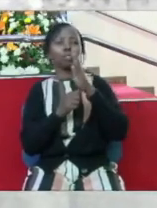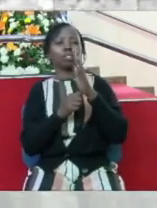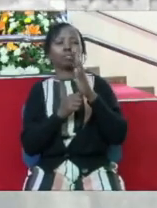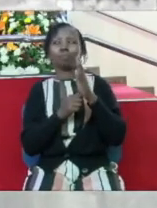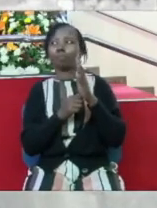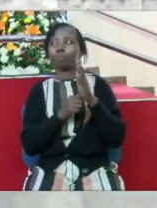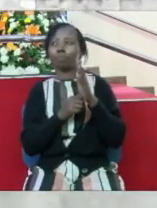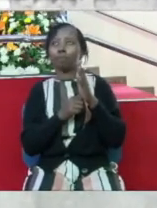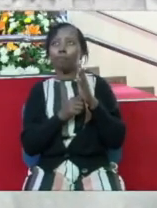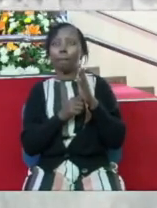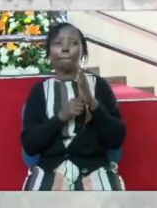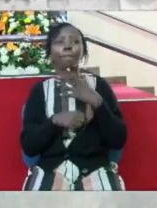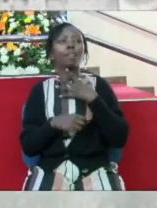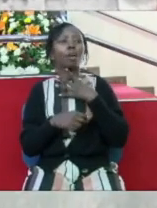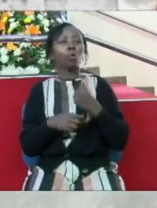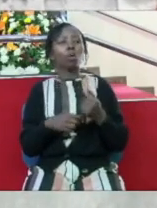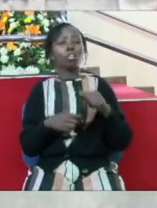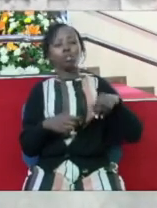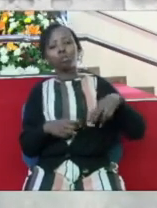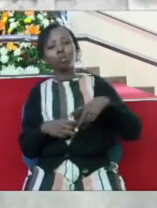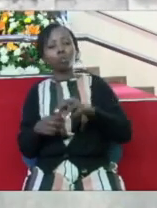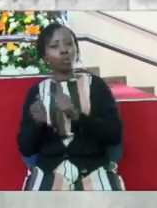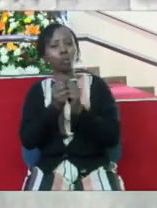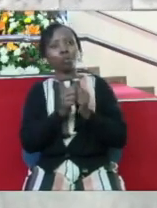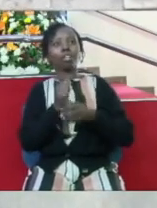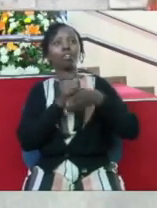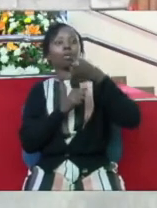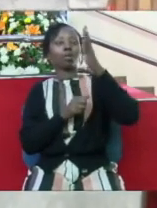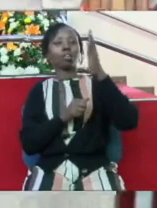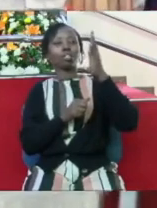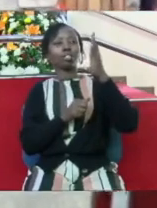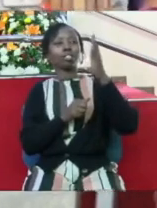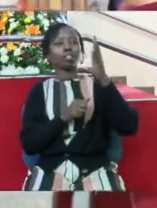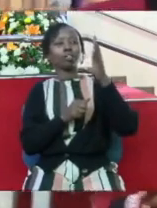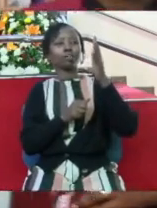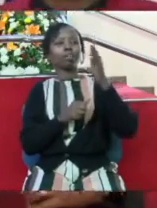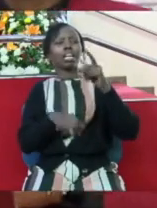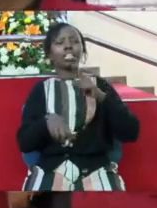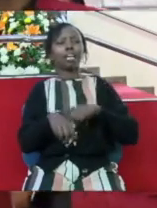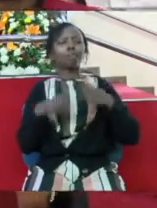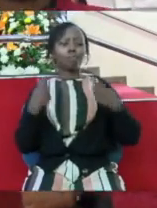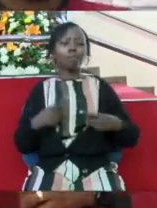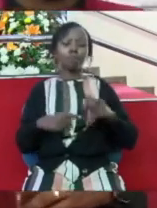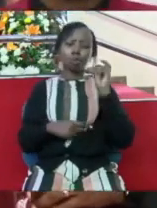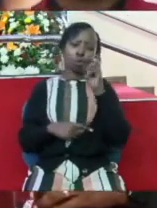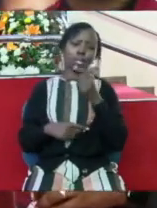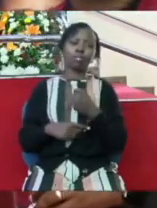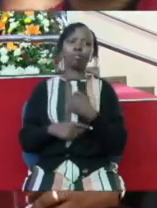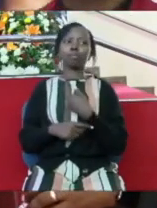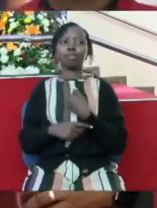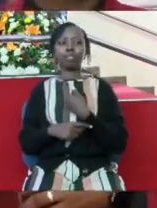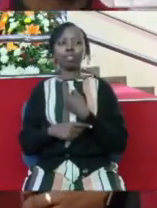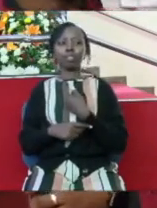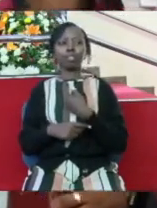sitakuwepo. Until I'll be lost in you. Lazima nipotee ndani yako. That when people will be looking at me, kwamba watu watakunitazama mimi, they'll